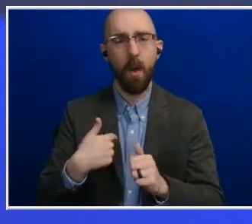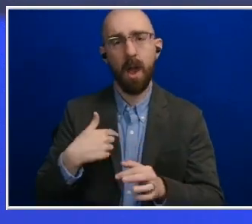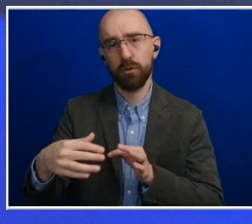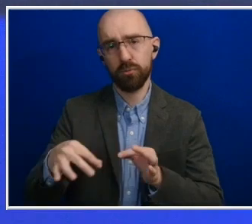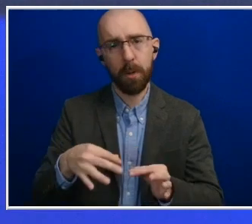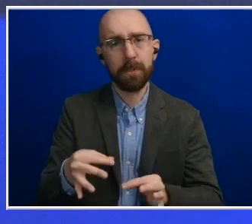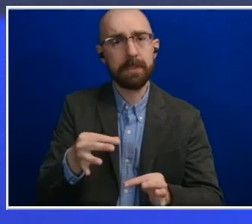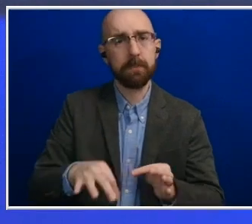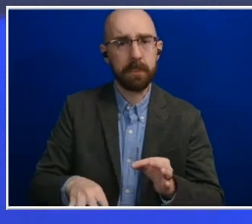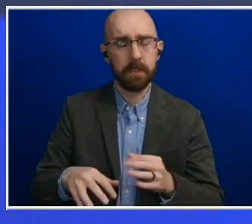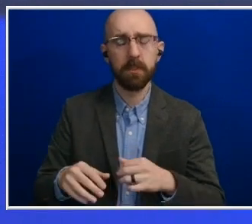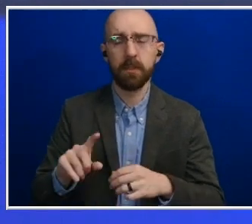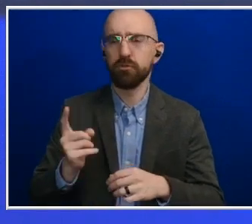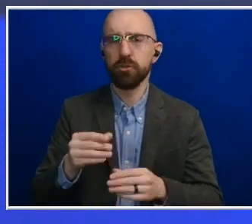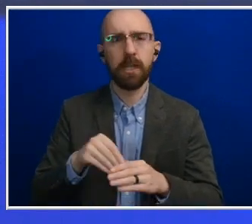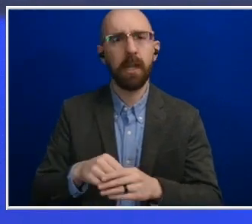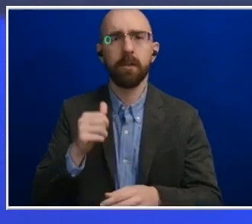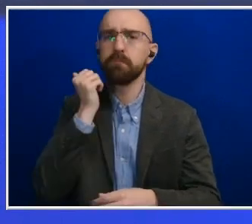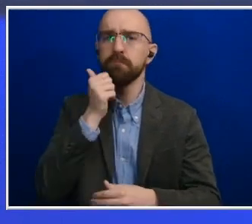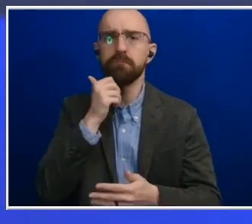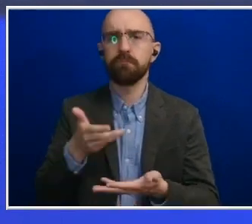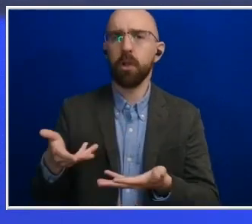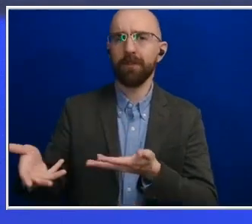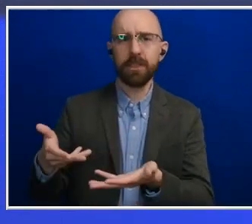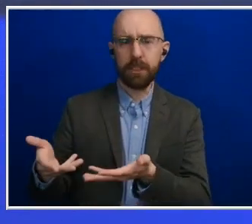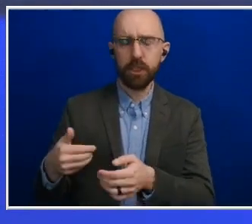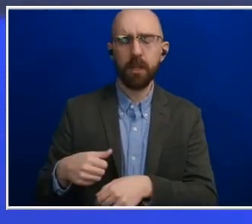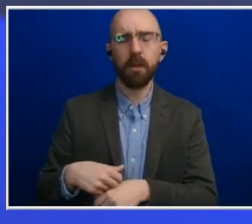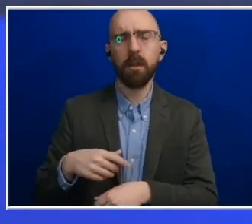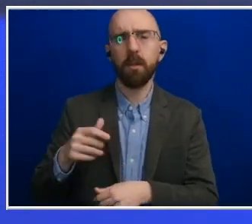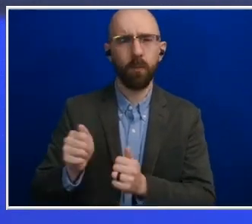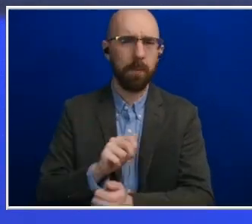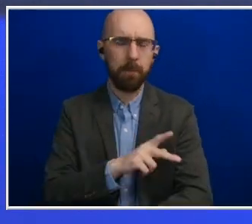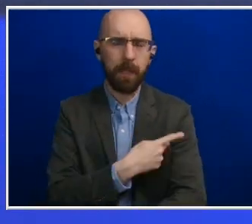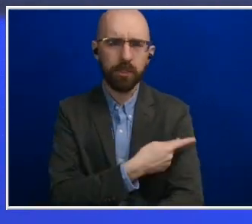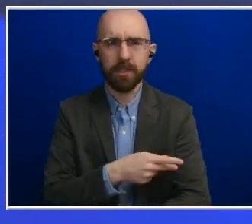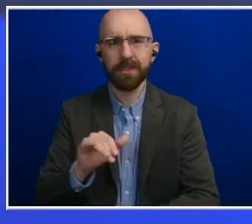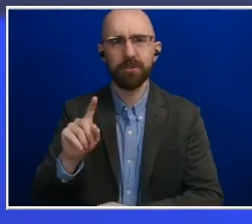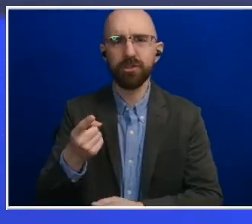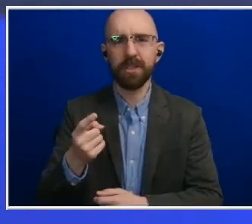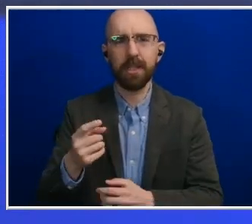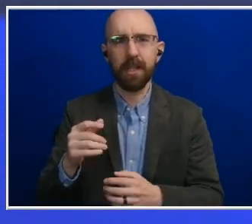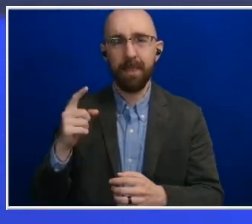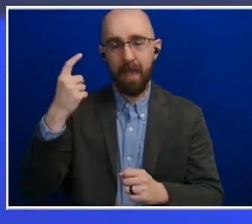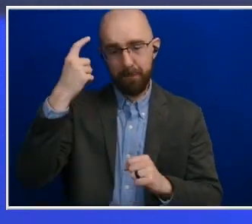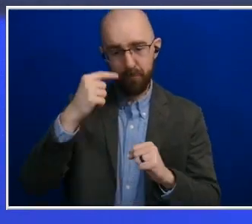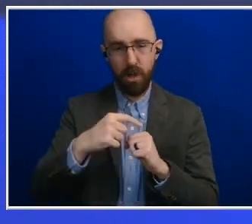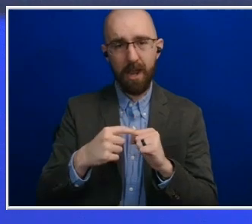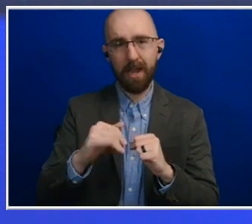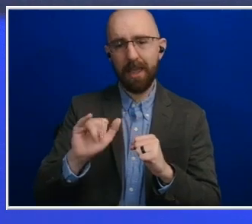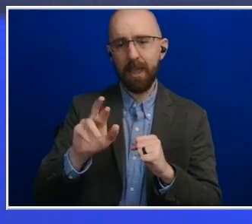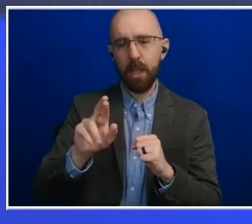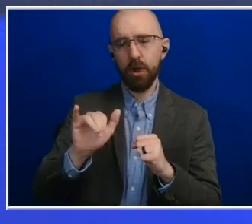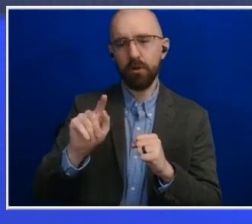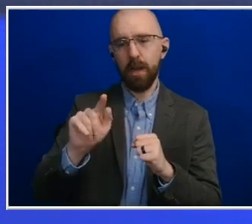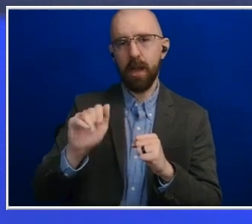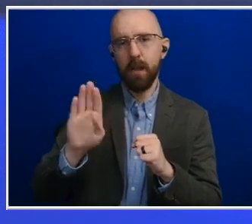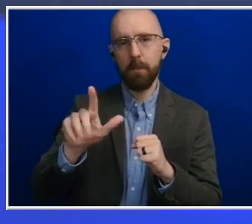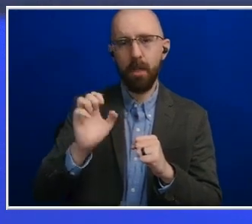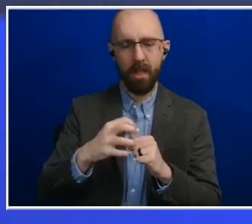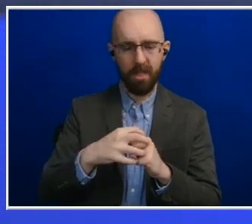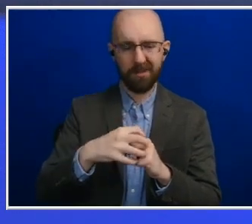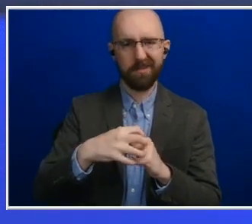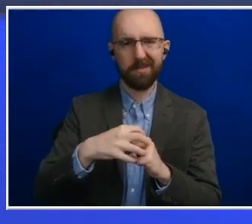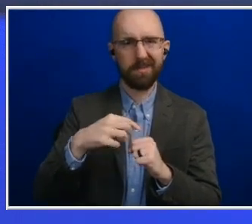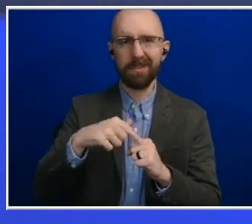in a conversation with patients, is there's just irritability of that part of the brain because it's not completely normal. But really, it's much